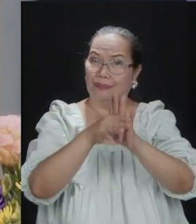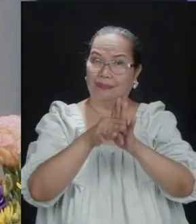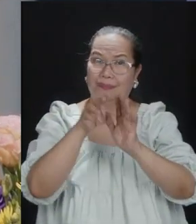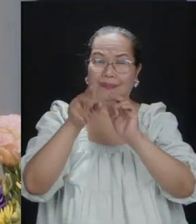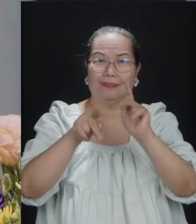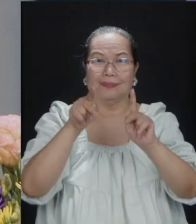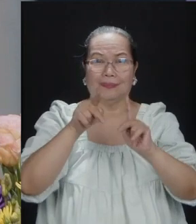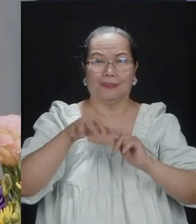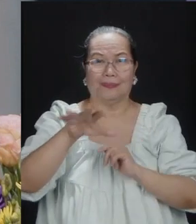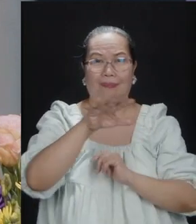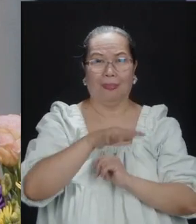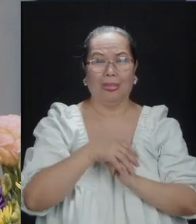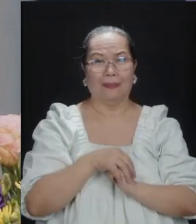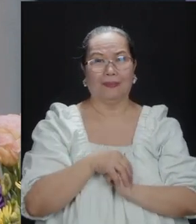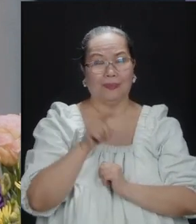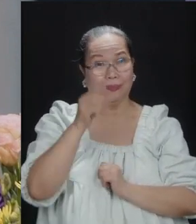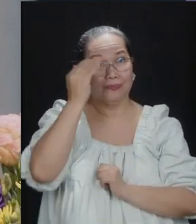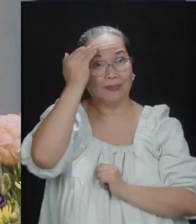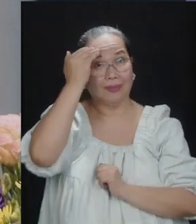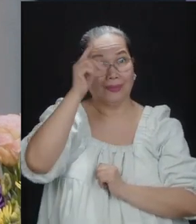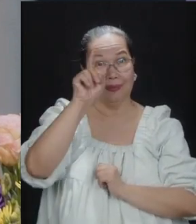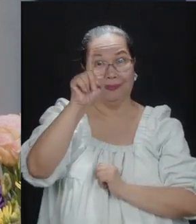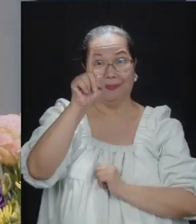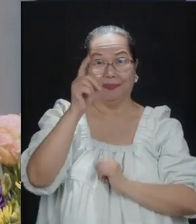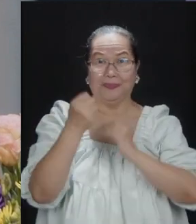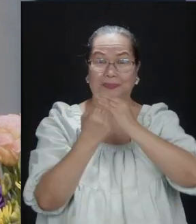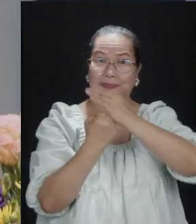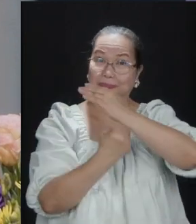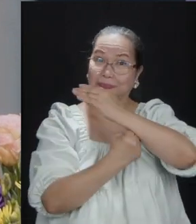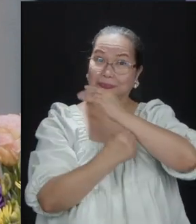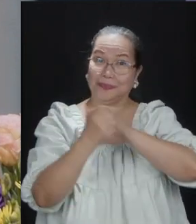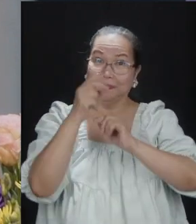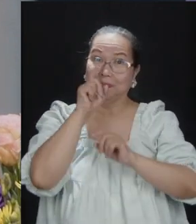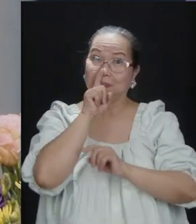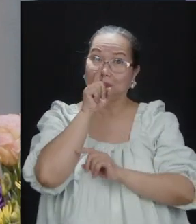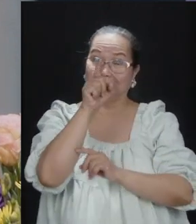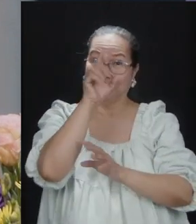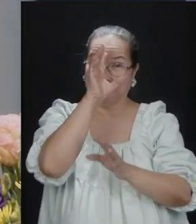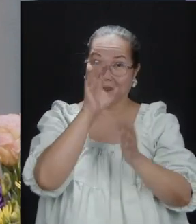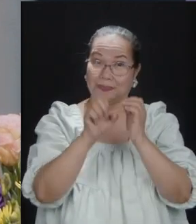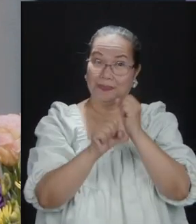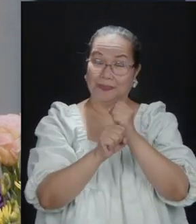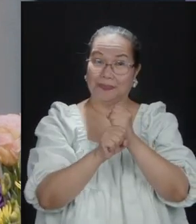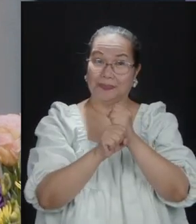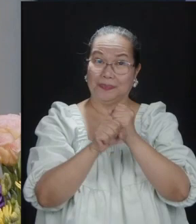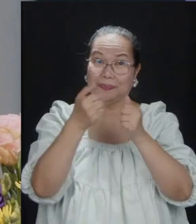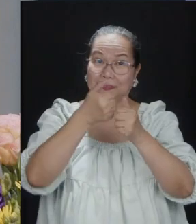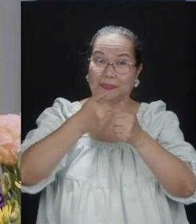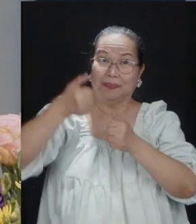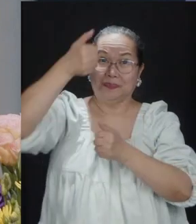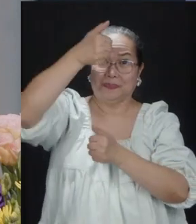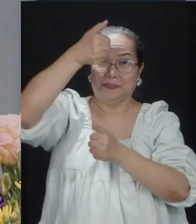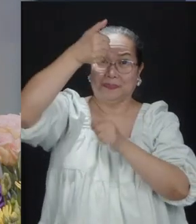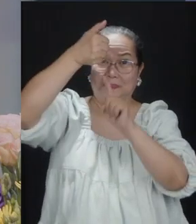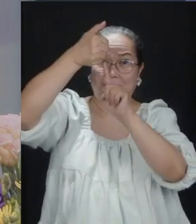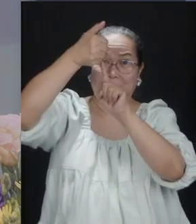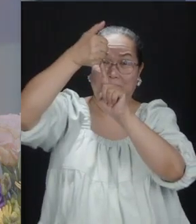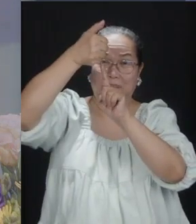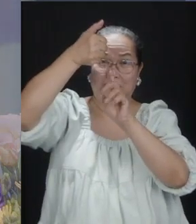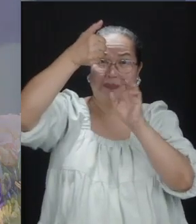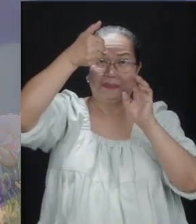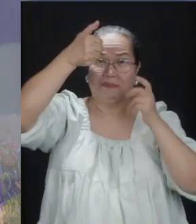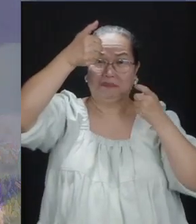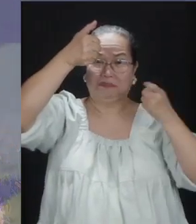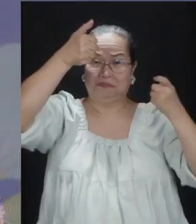people. You know, one of the foundational truths of the Christian faith is the sovereignty of God. And so